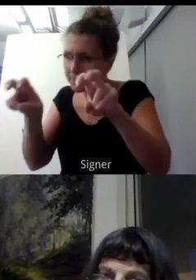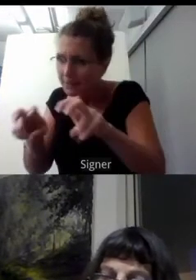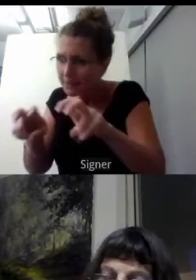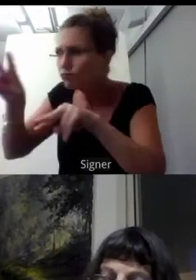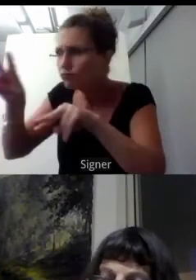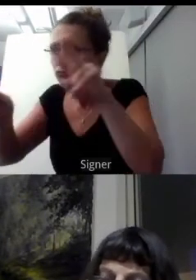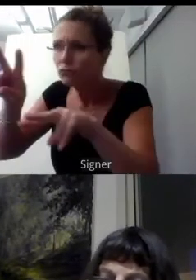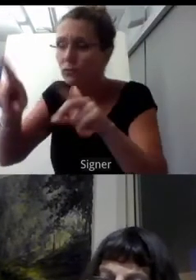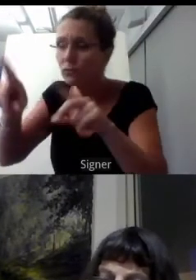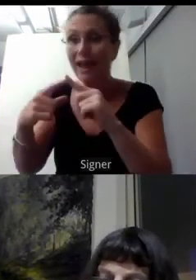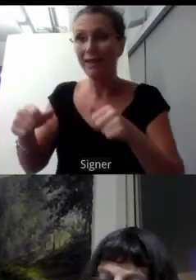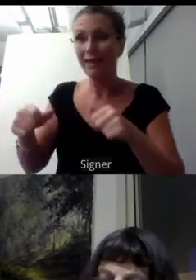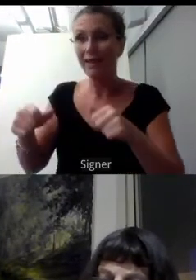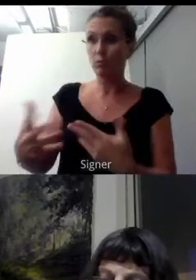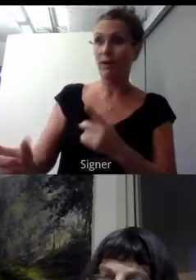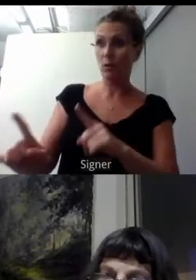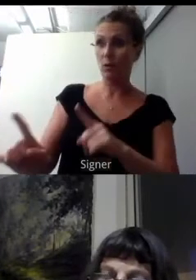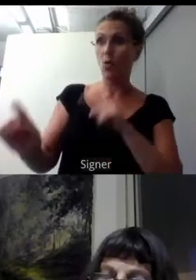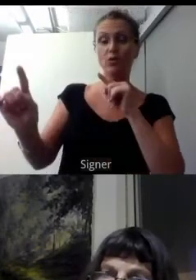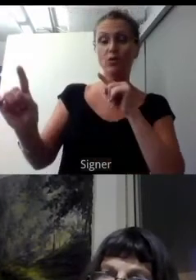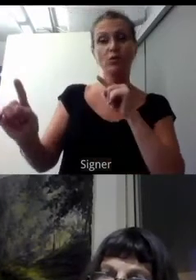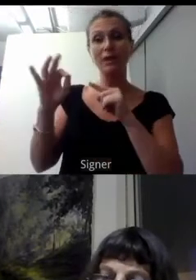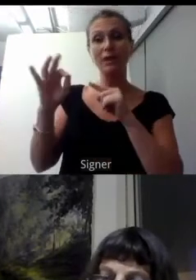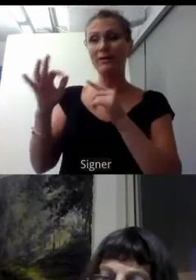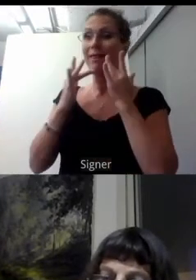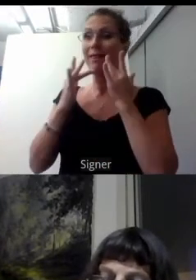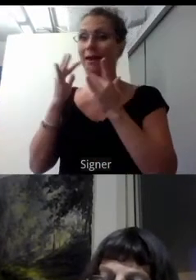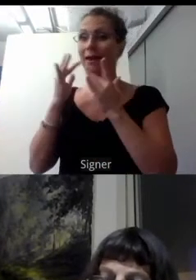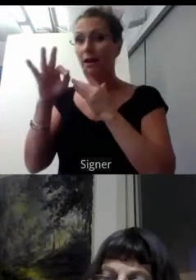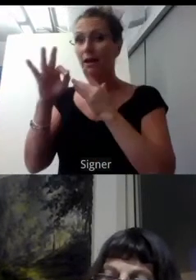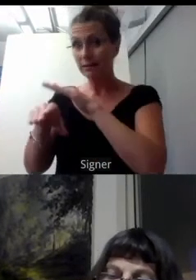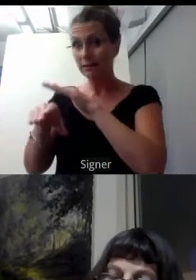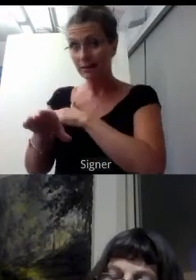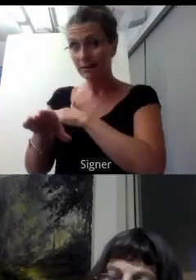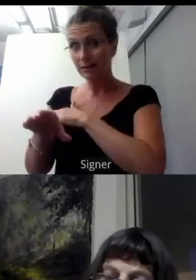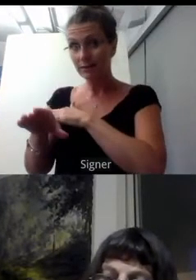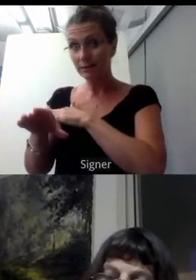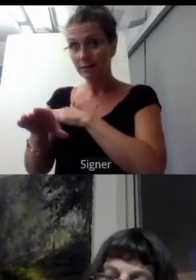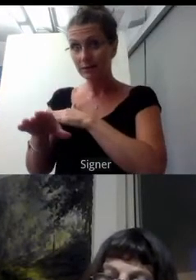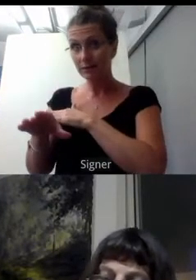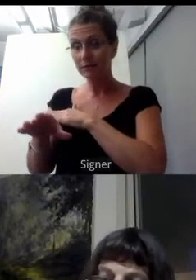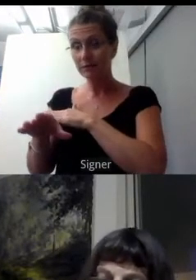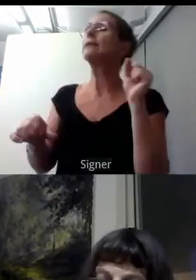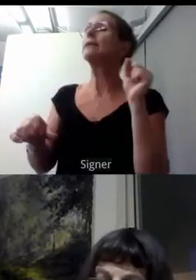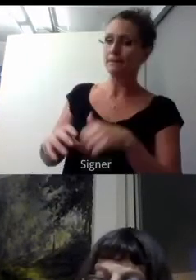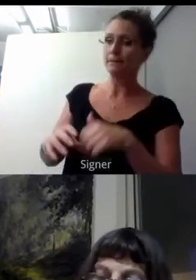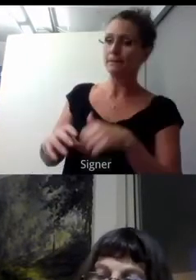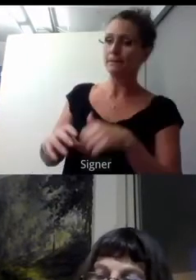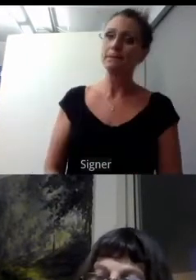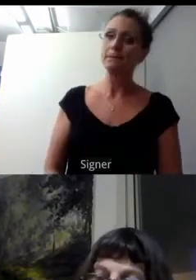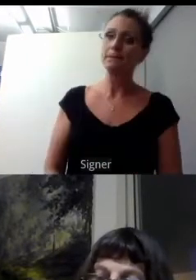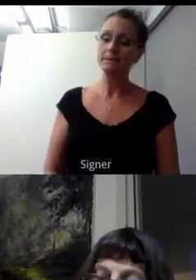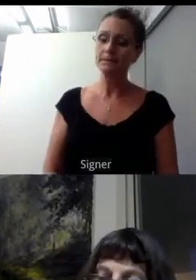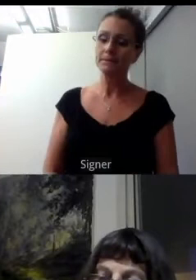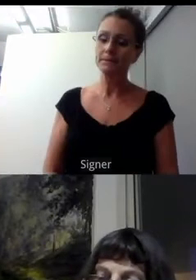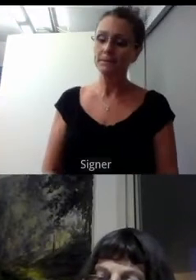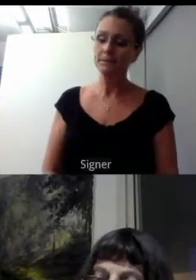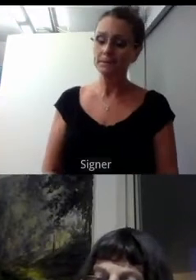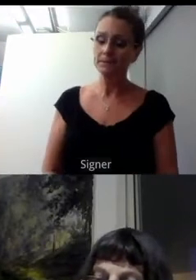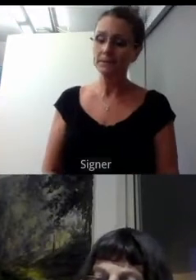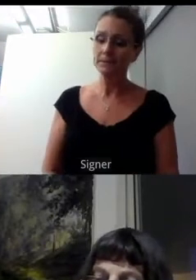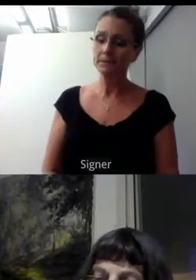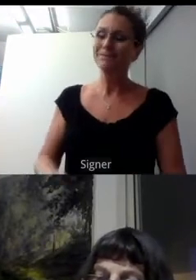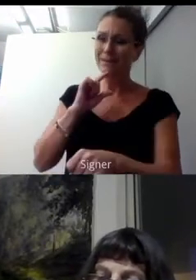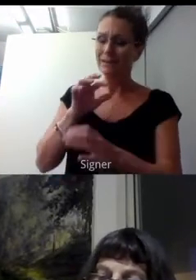lack of accessibility. Yeah. Actually, the inspectors carrying out the